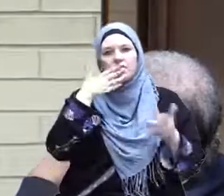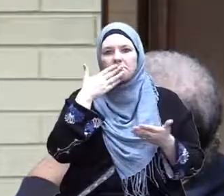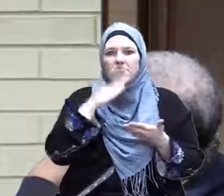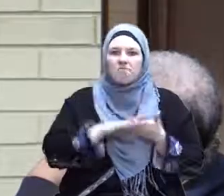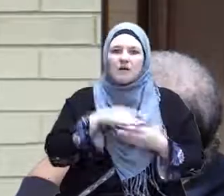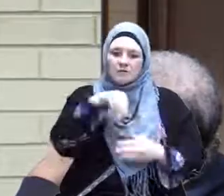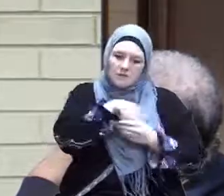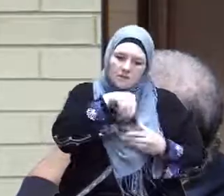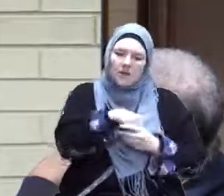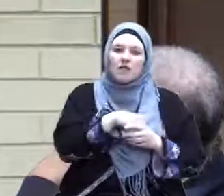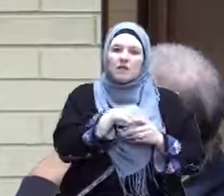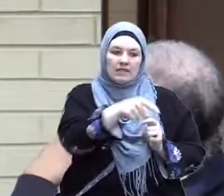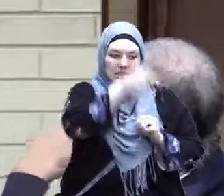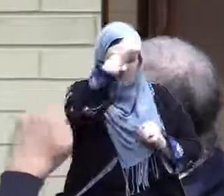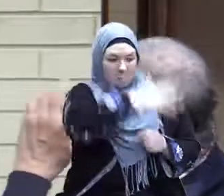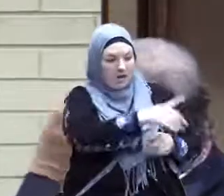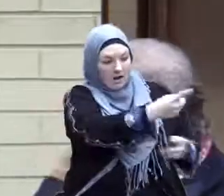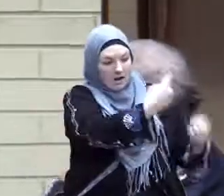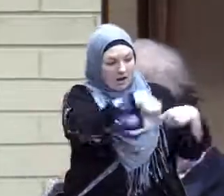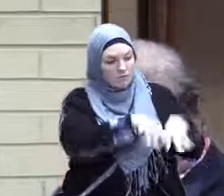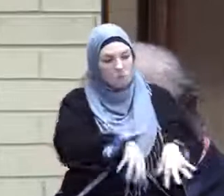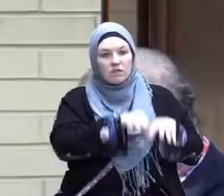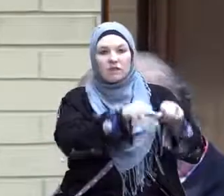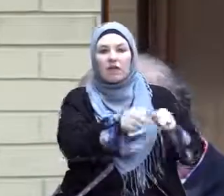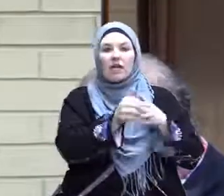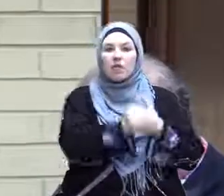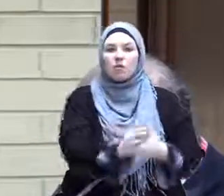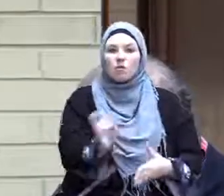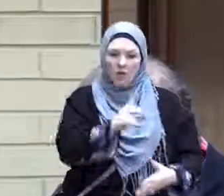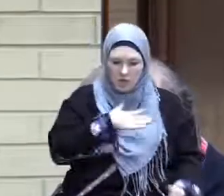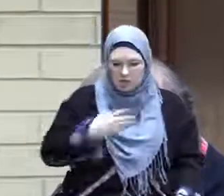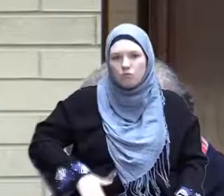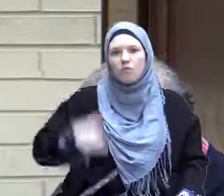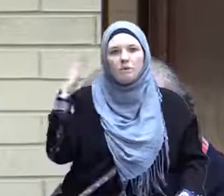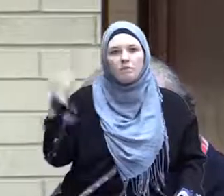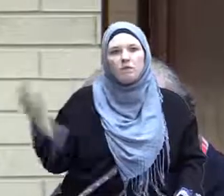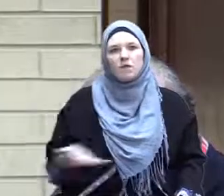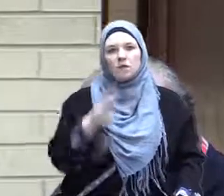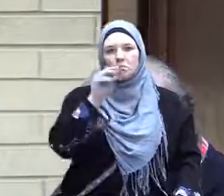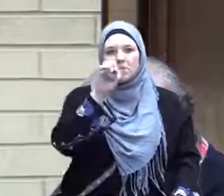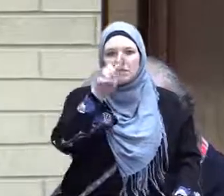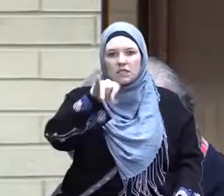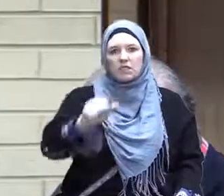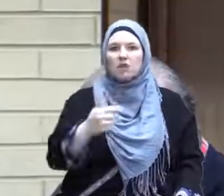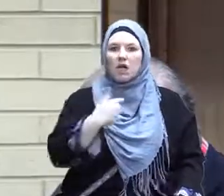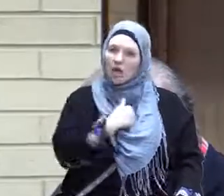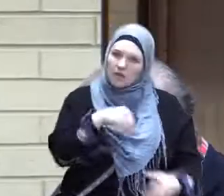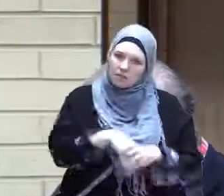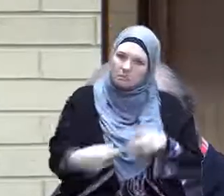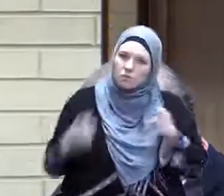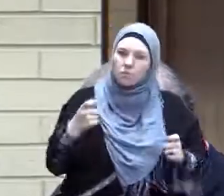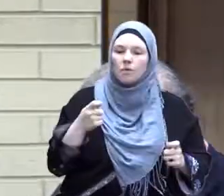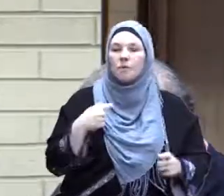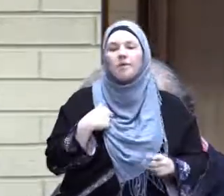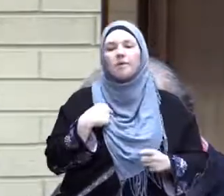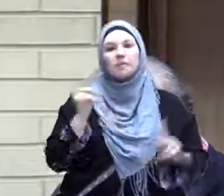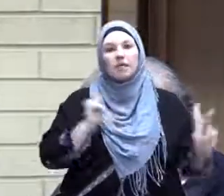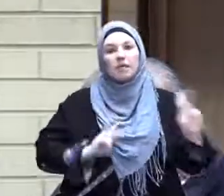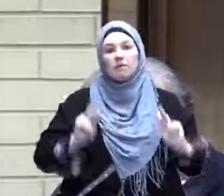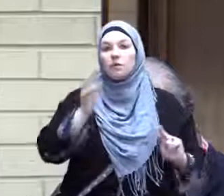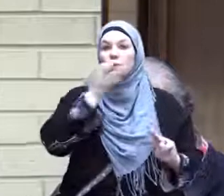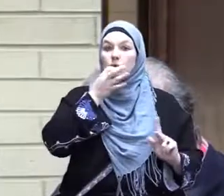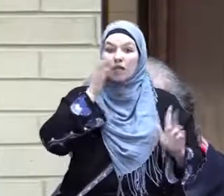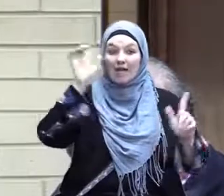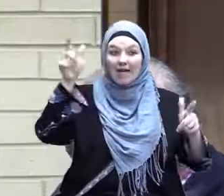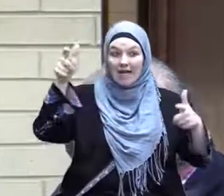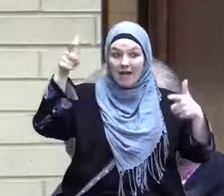man coming to take leadership of where he grew up, where he is in control. People were about to